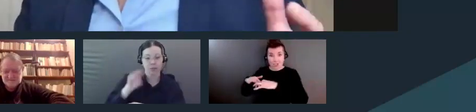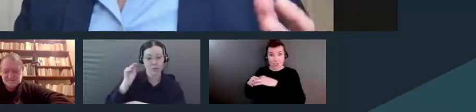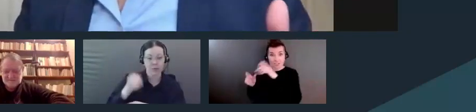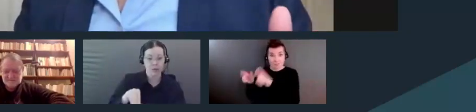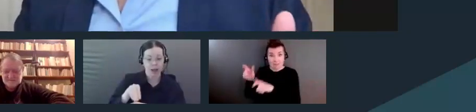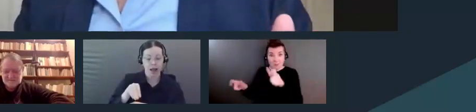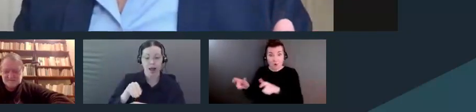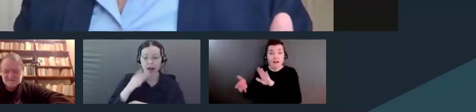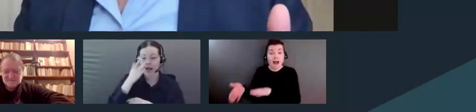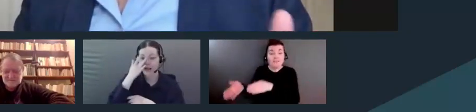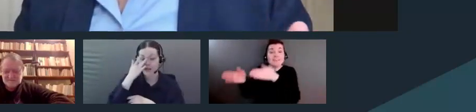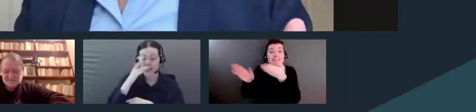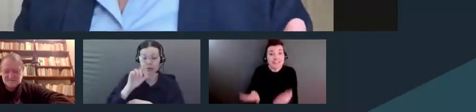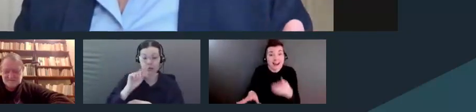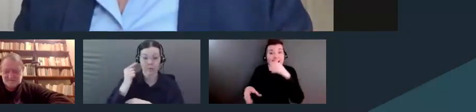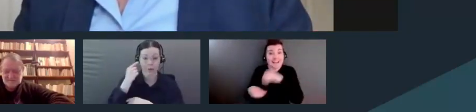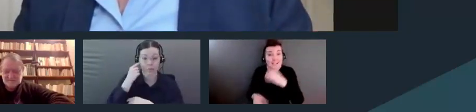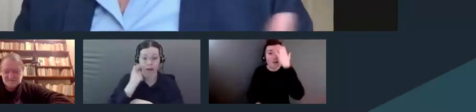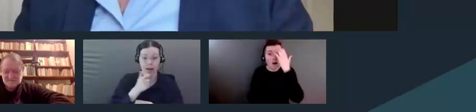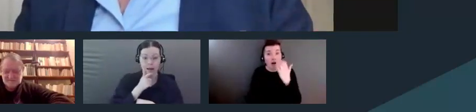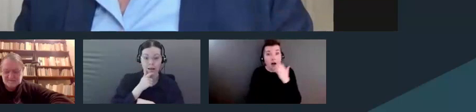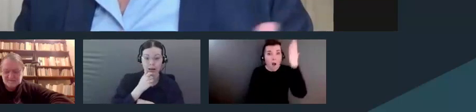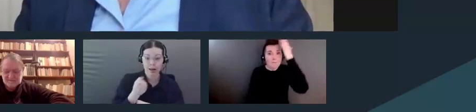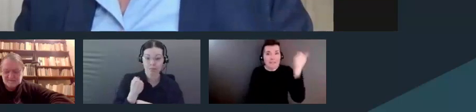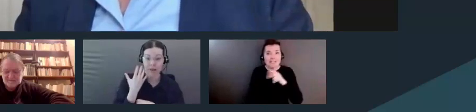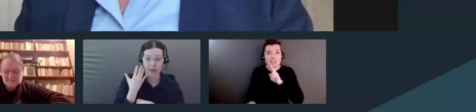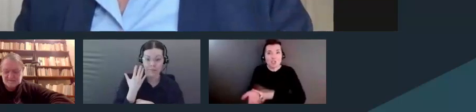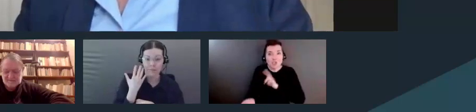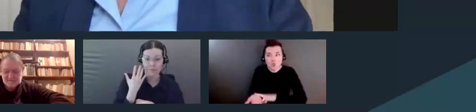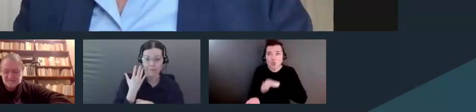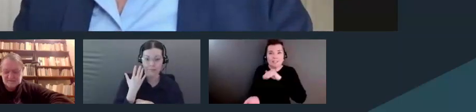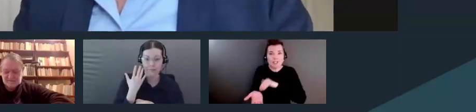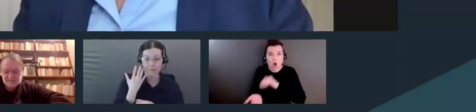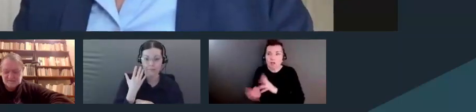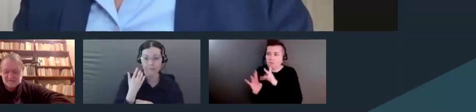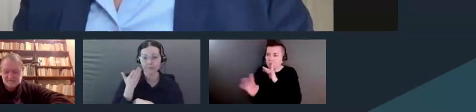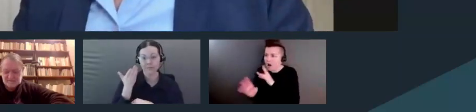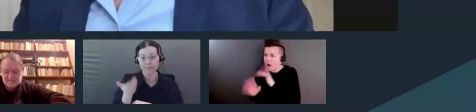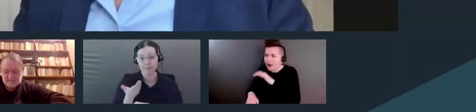because unilingual health workers who speak English can't Inuit.